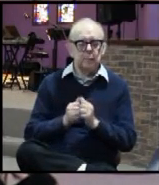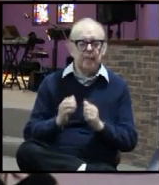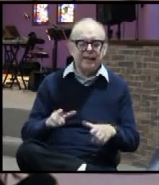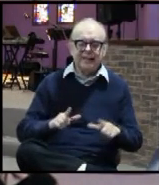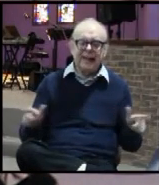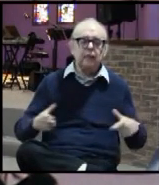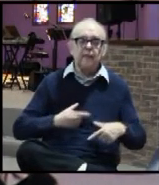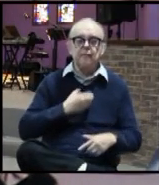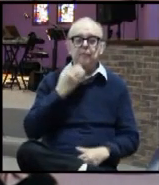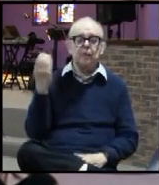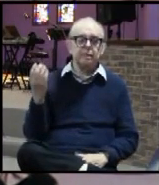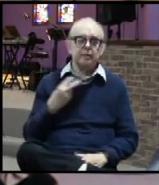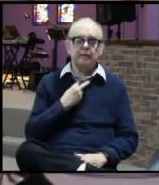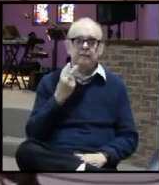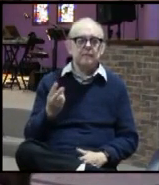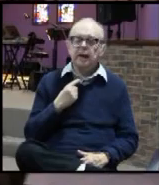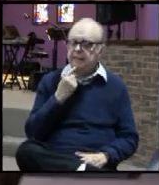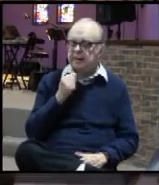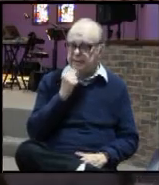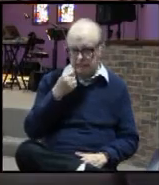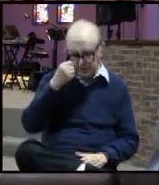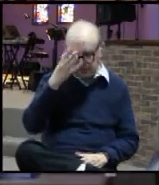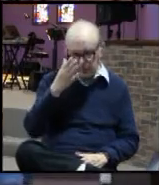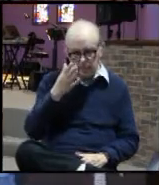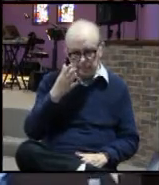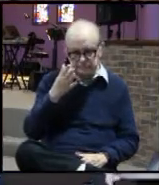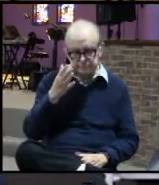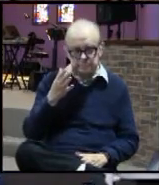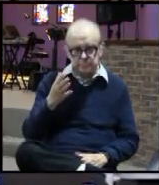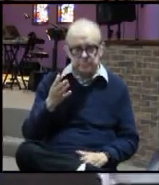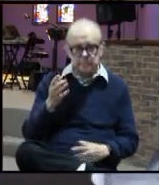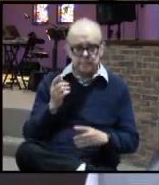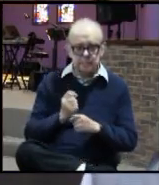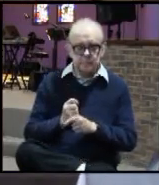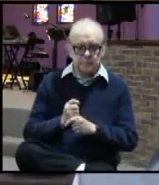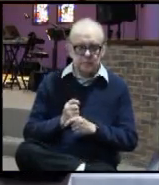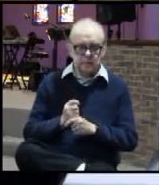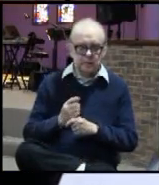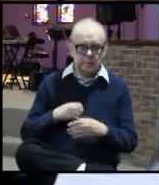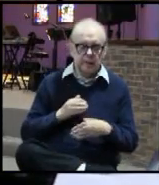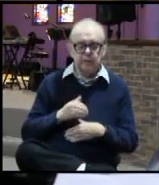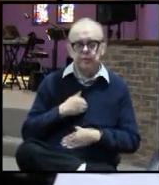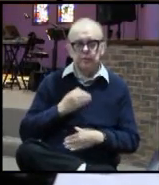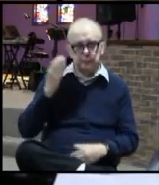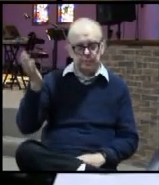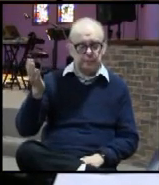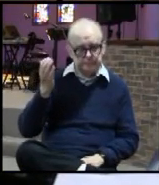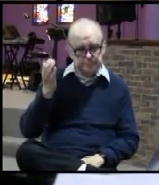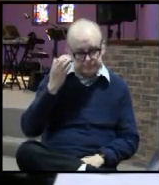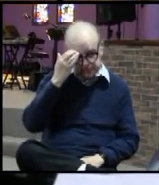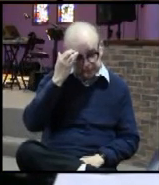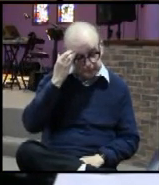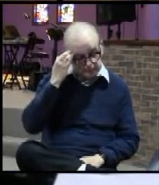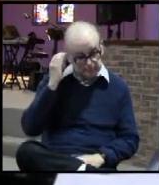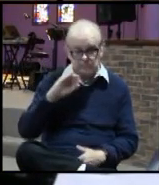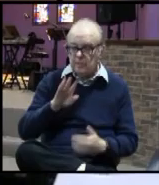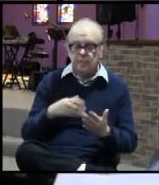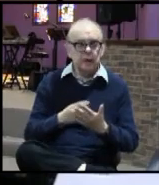voice, he didn't say, "Father, I entrust my soul to you." That's what he